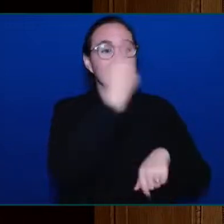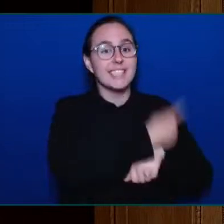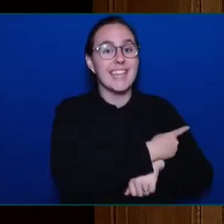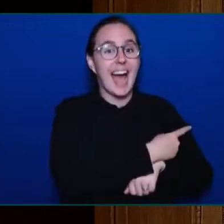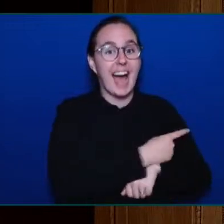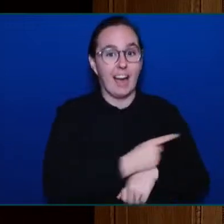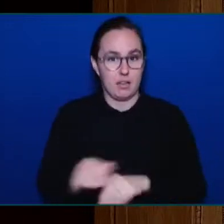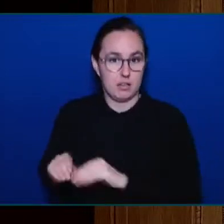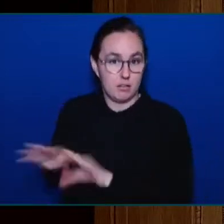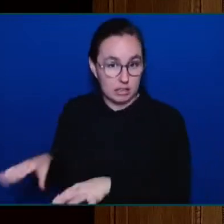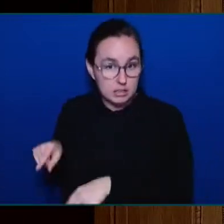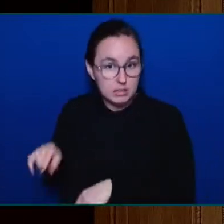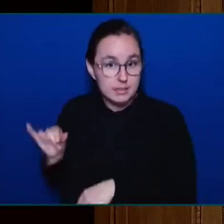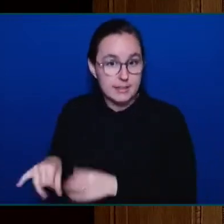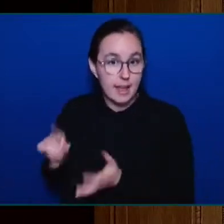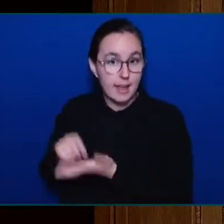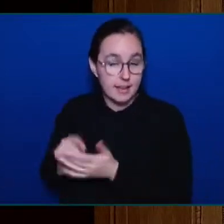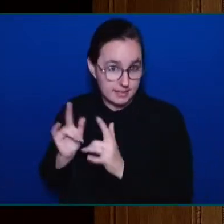Members,